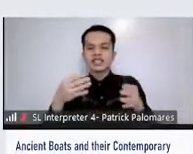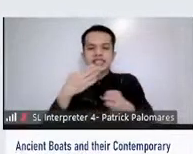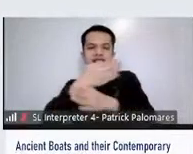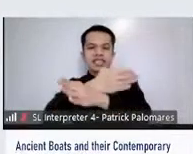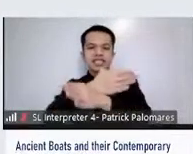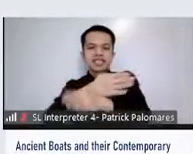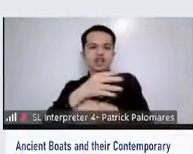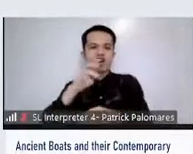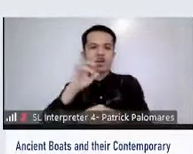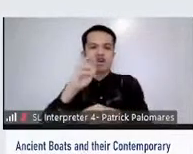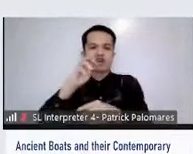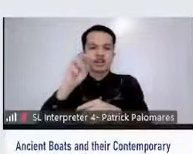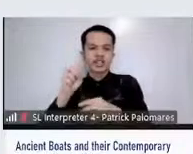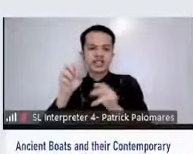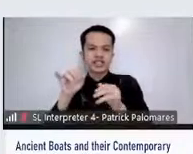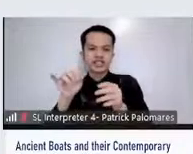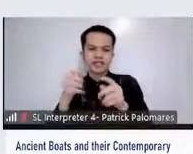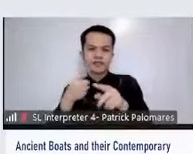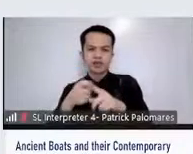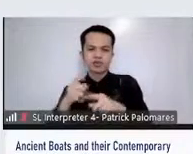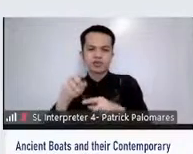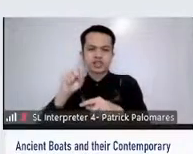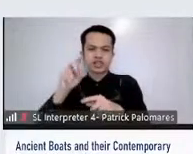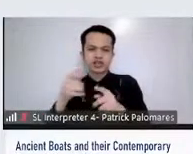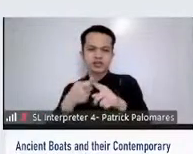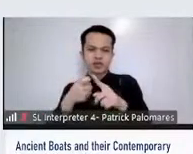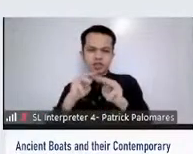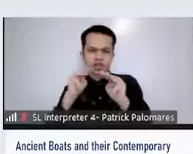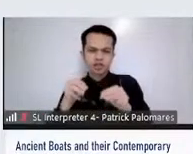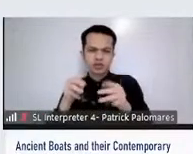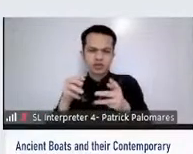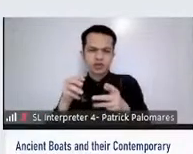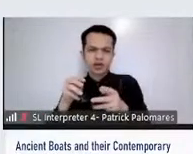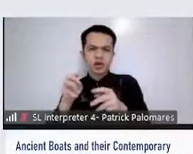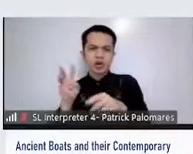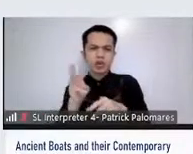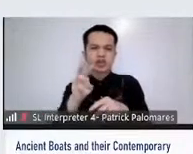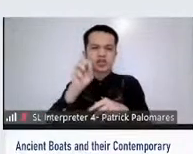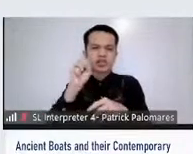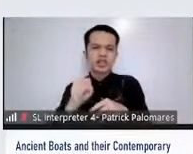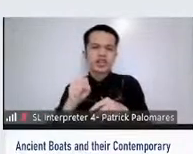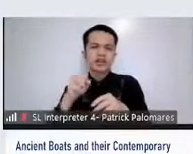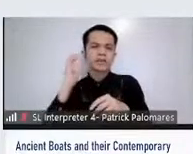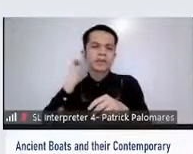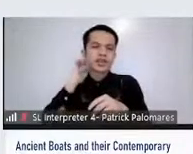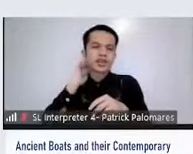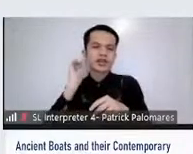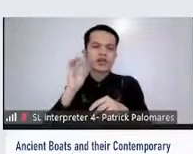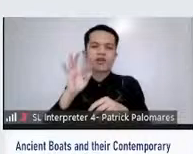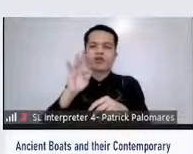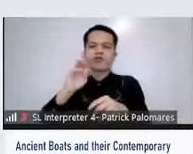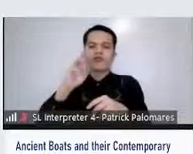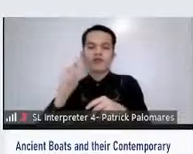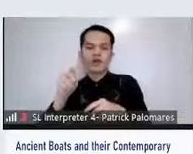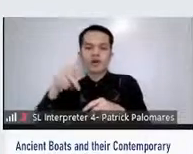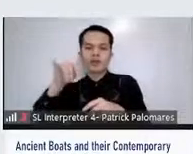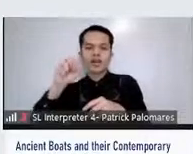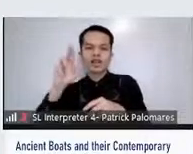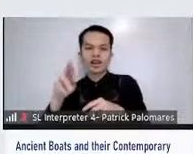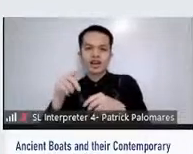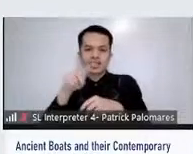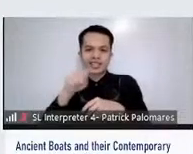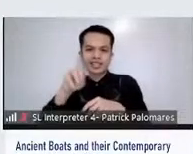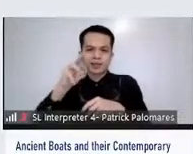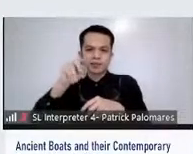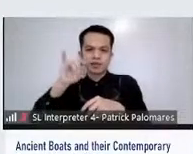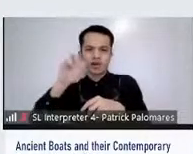Sulu Sea at the National Museum, Western Southern Mindanao in Fort Pilar, Zamboanga City. As you can